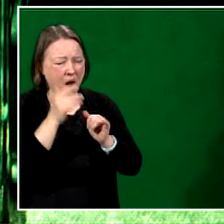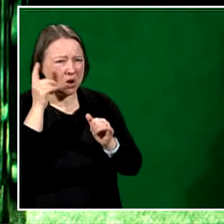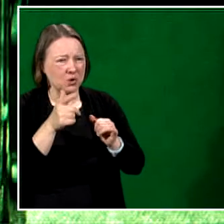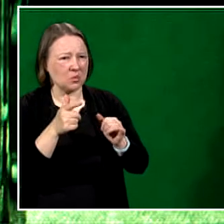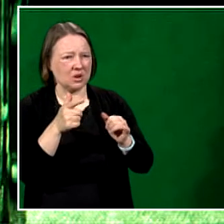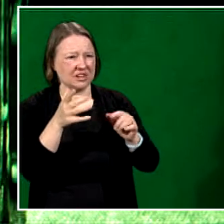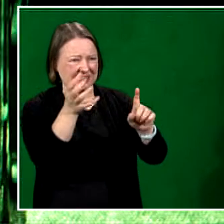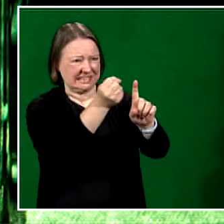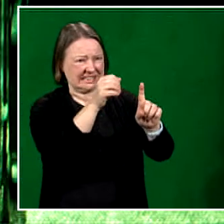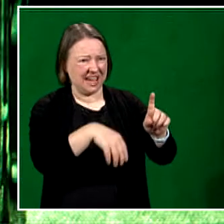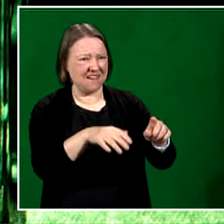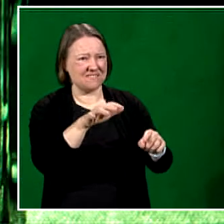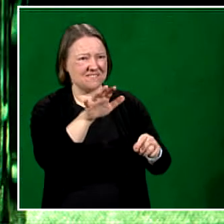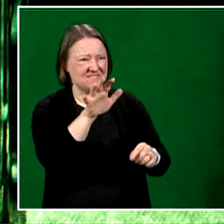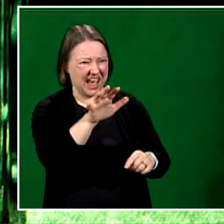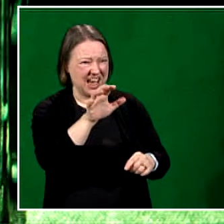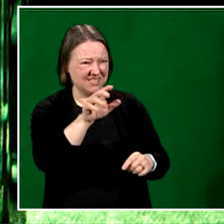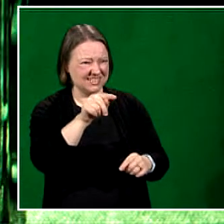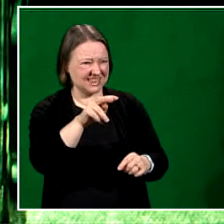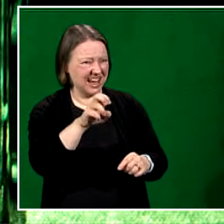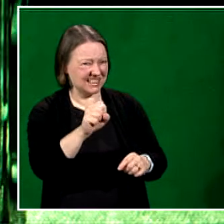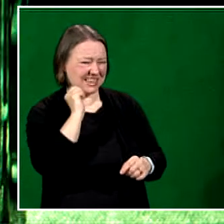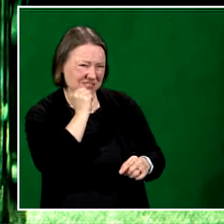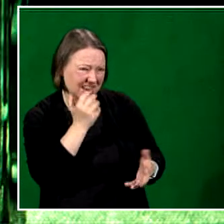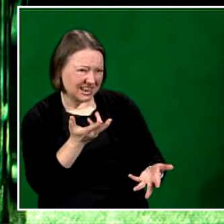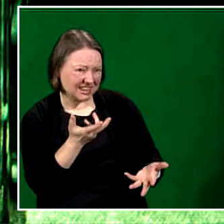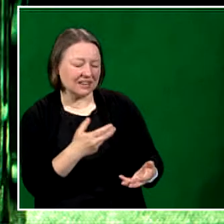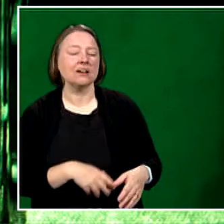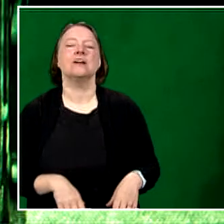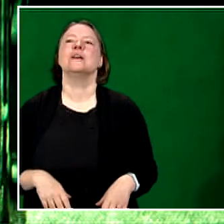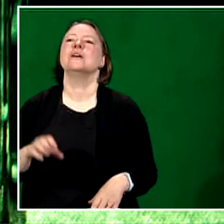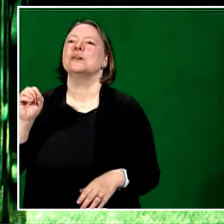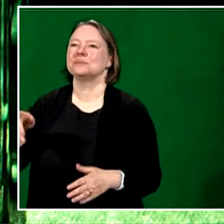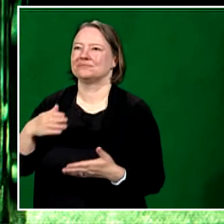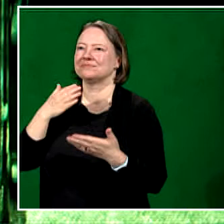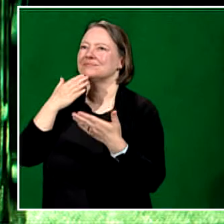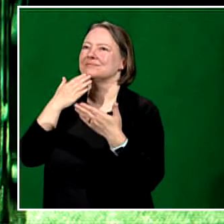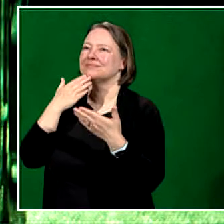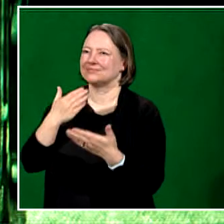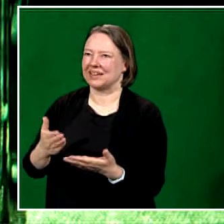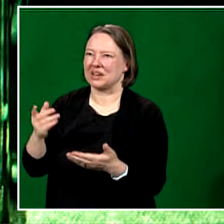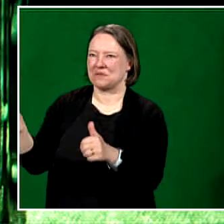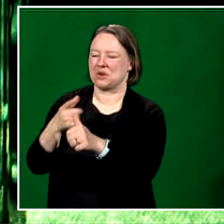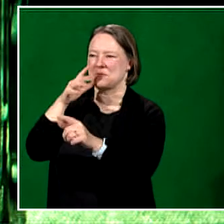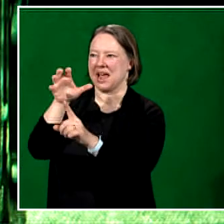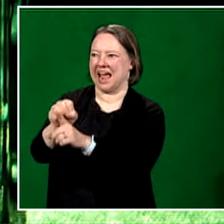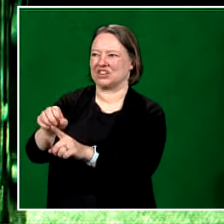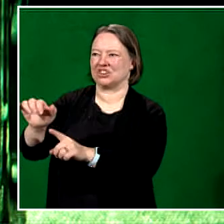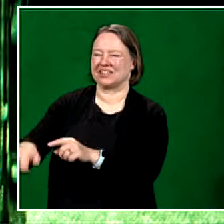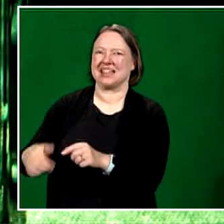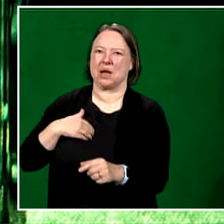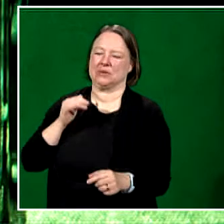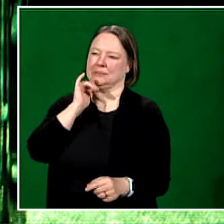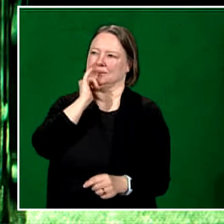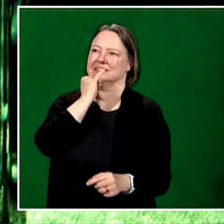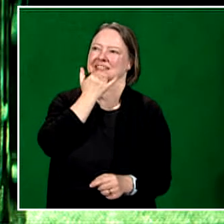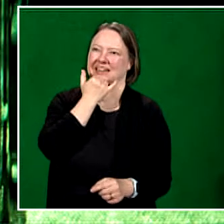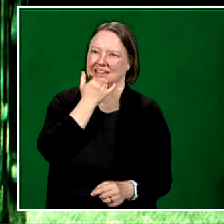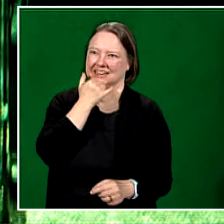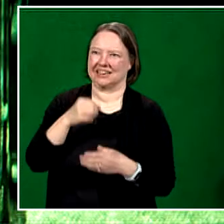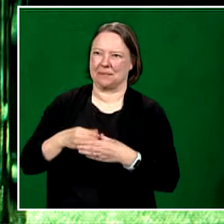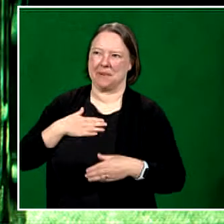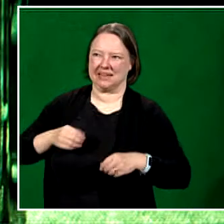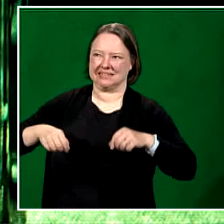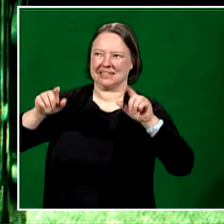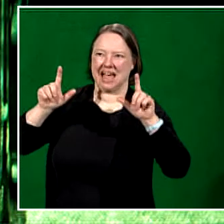that 5-ton collection per day? All right. Thanks, first, for catching that. So that was a mistake that is in the slide.